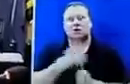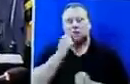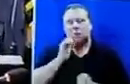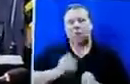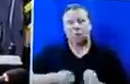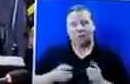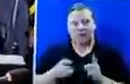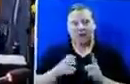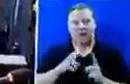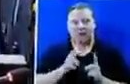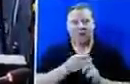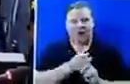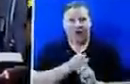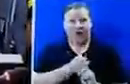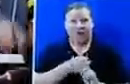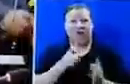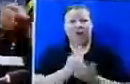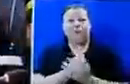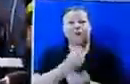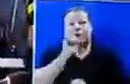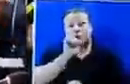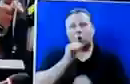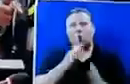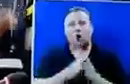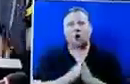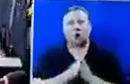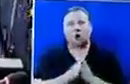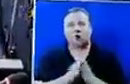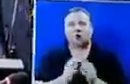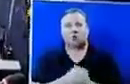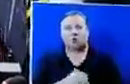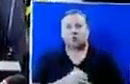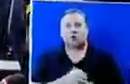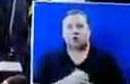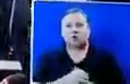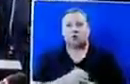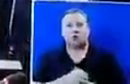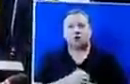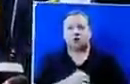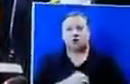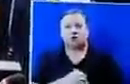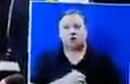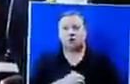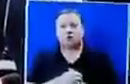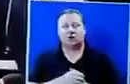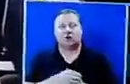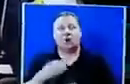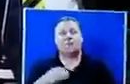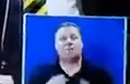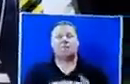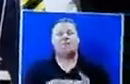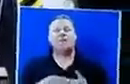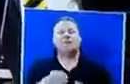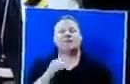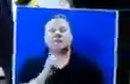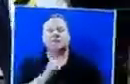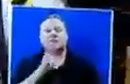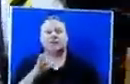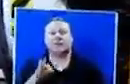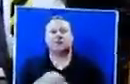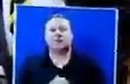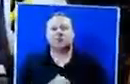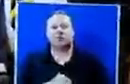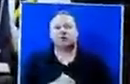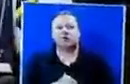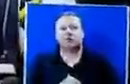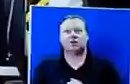gender-based violence is happening at your house. The matter has been dragging for too long. Members of the EFF, instead of them